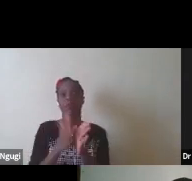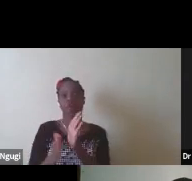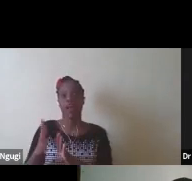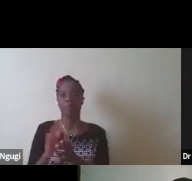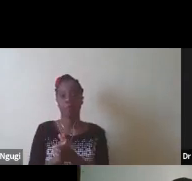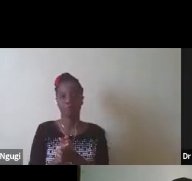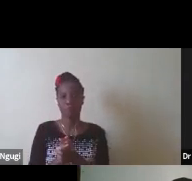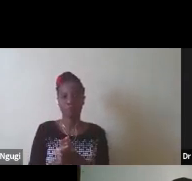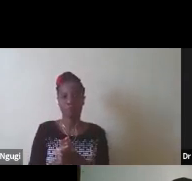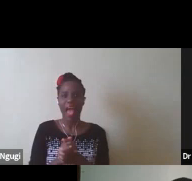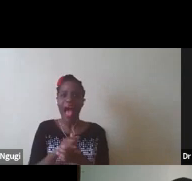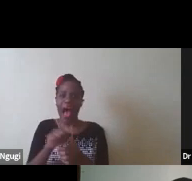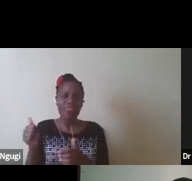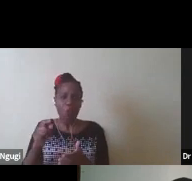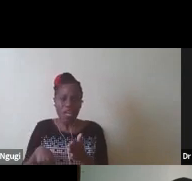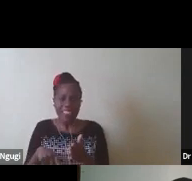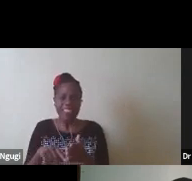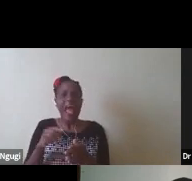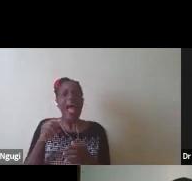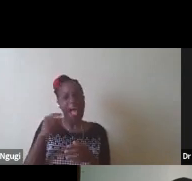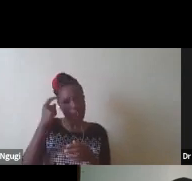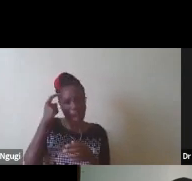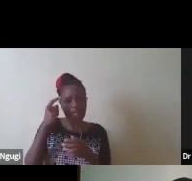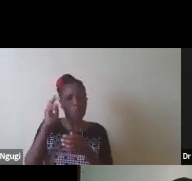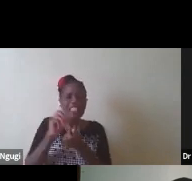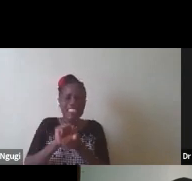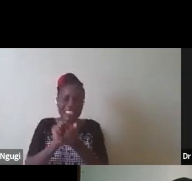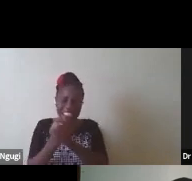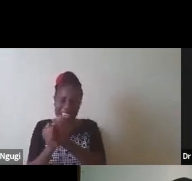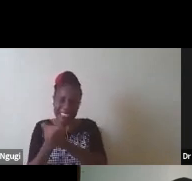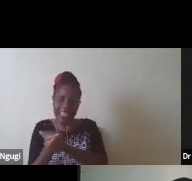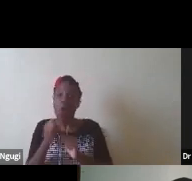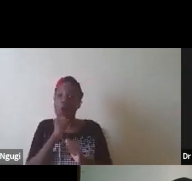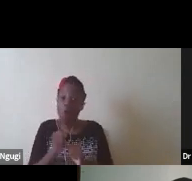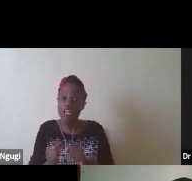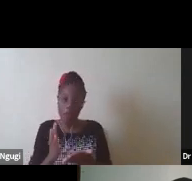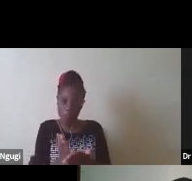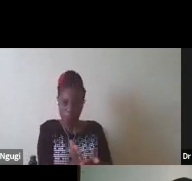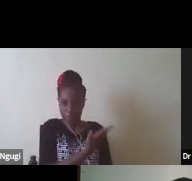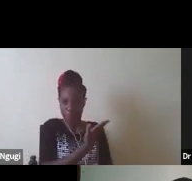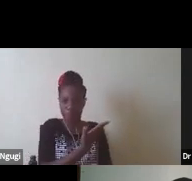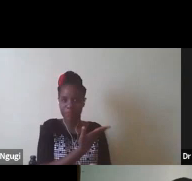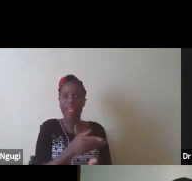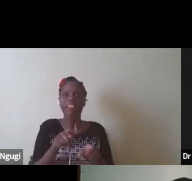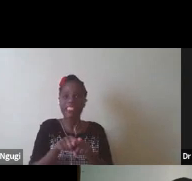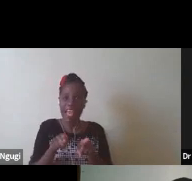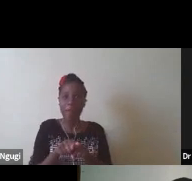becomes very useful that there's a paradigm shift. Our old ways of doing things are giving